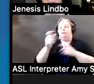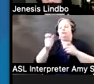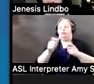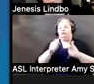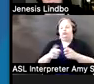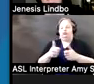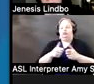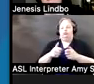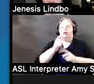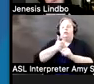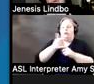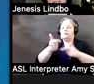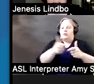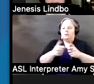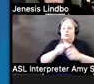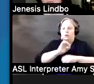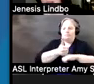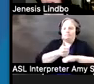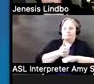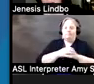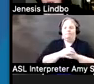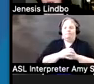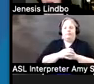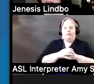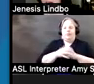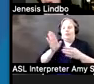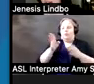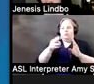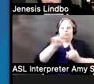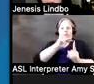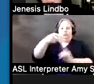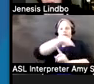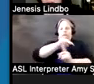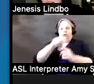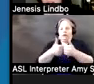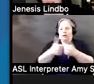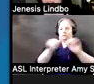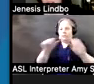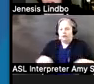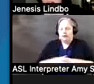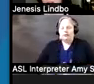can control scheme the orientation of the game. And you can,